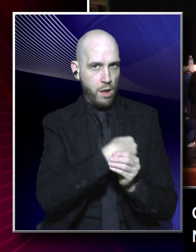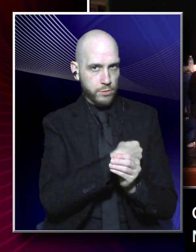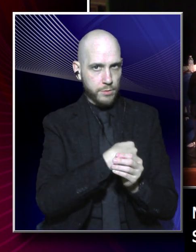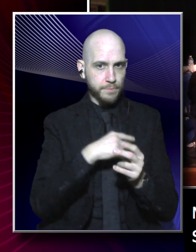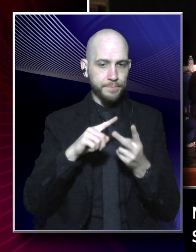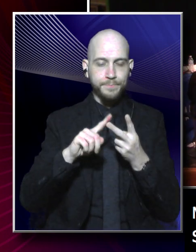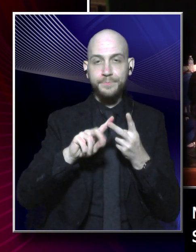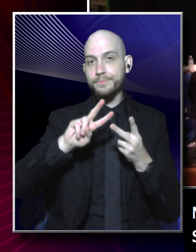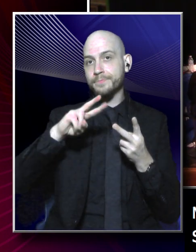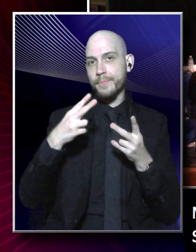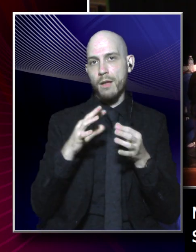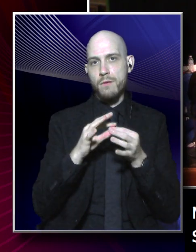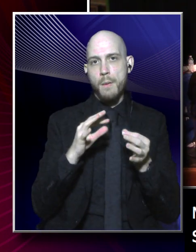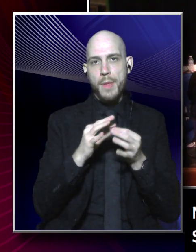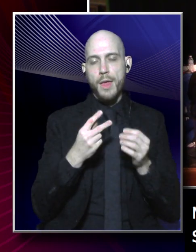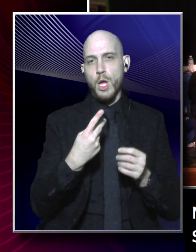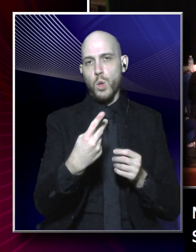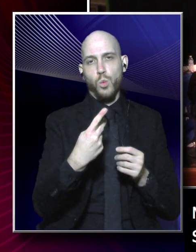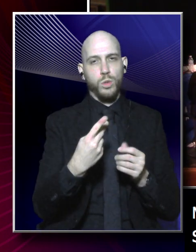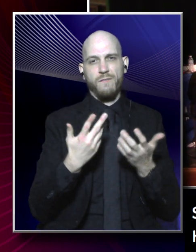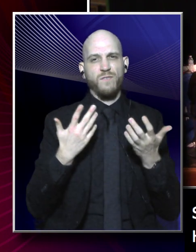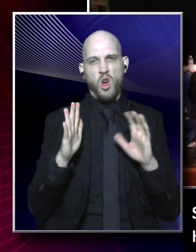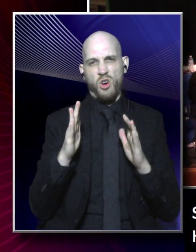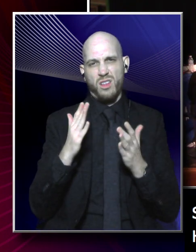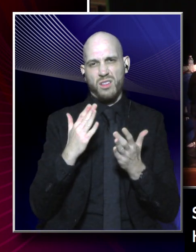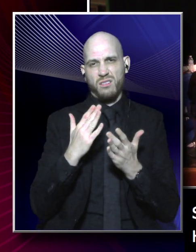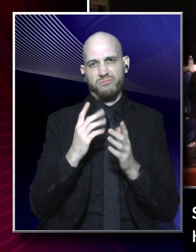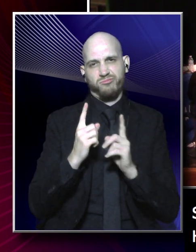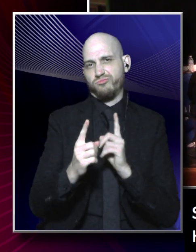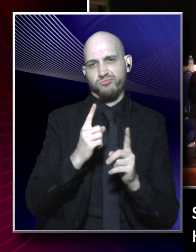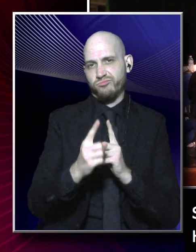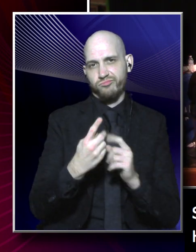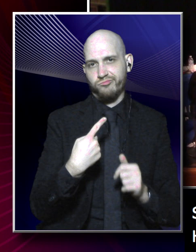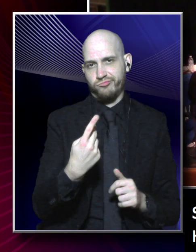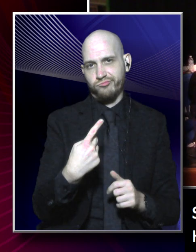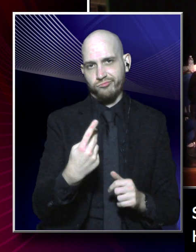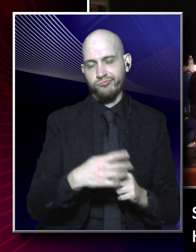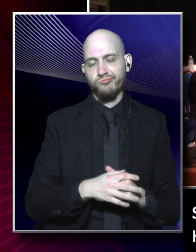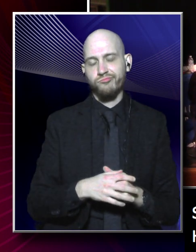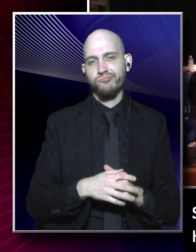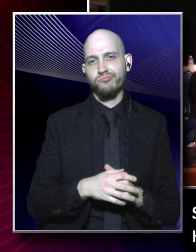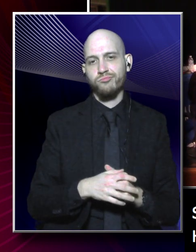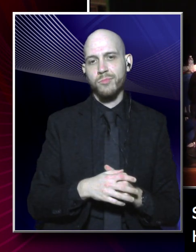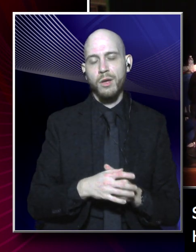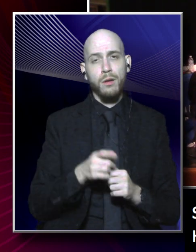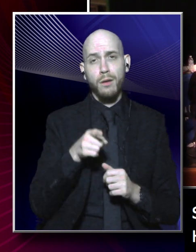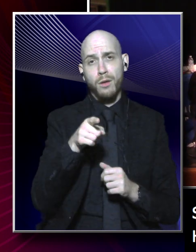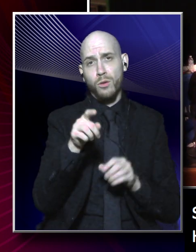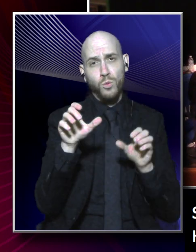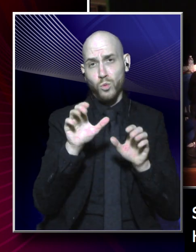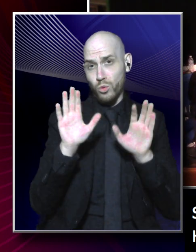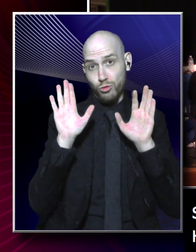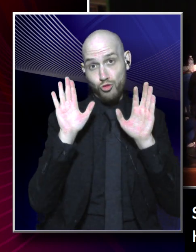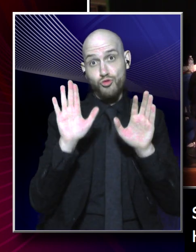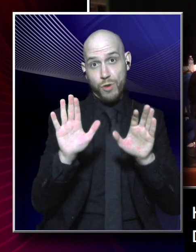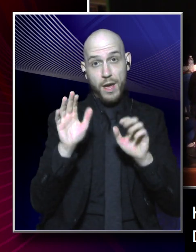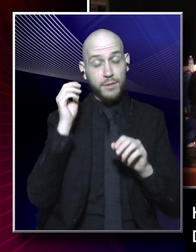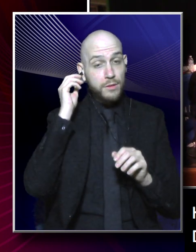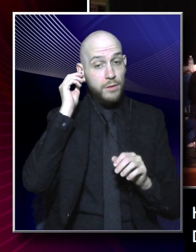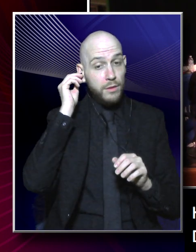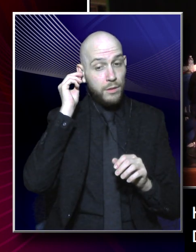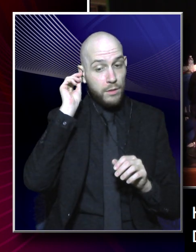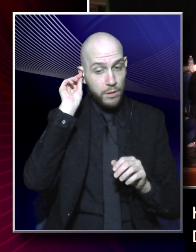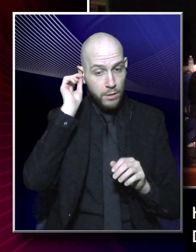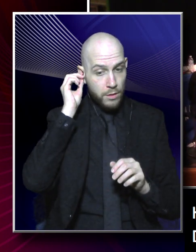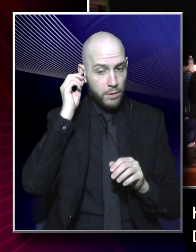is you and I have already had some interactions, and it's not a comment, you're doing a great job, but on the existence